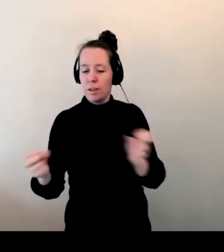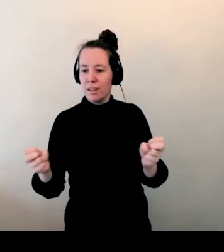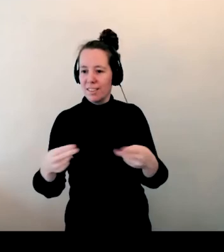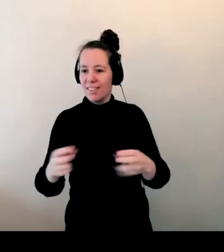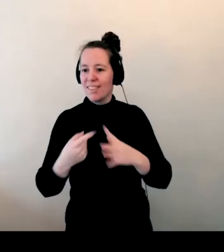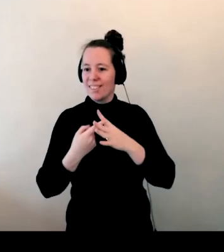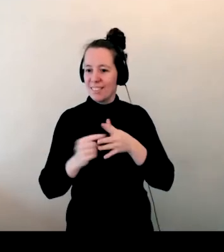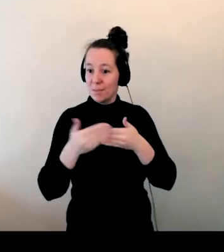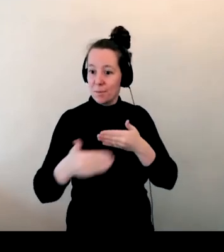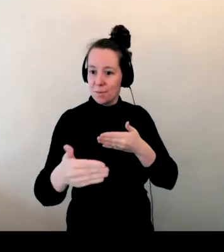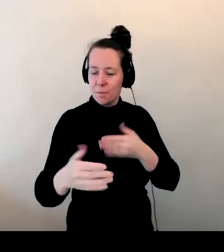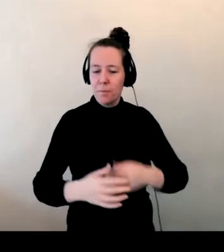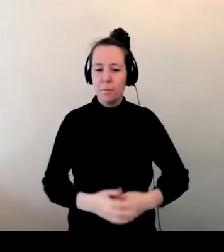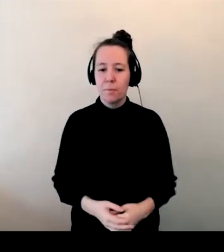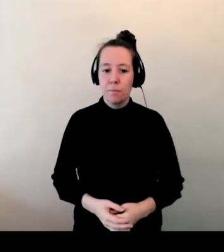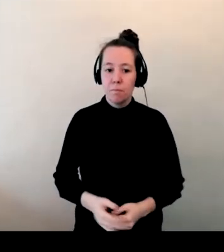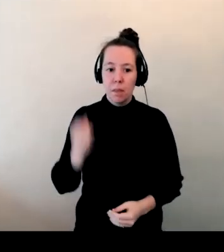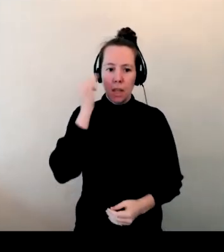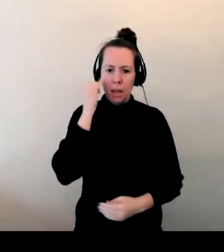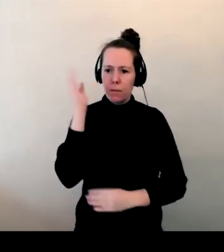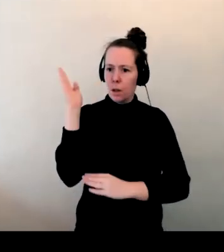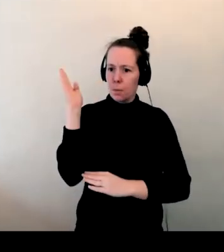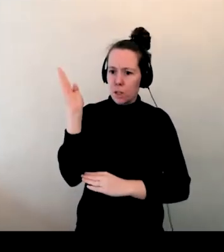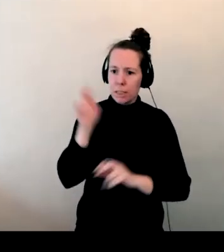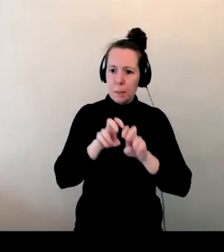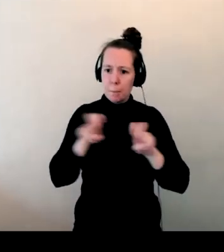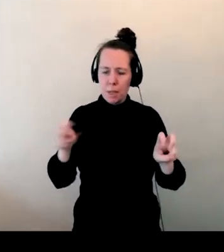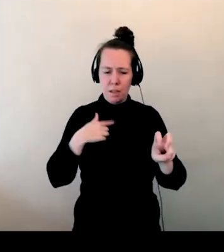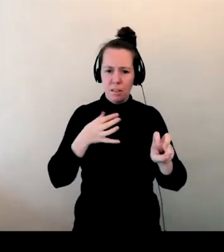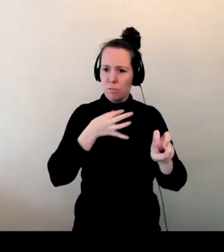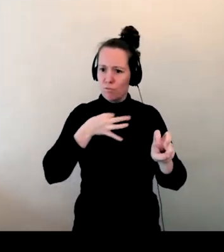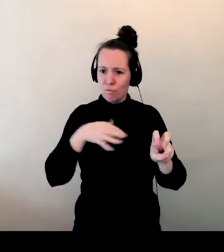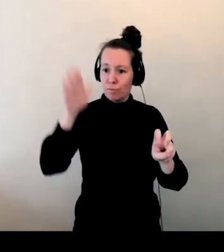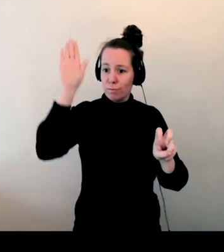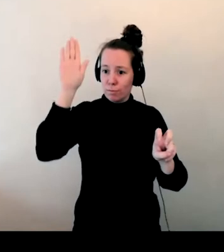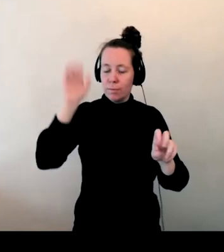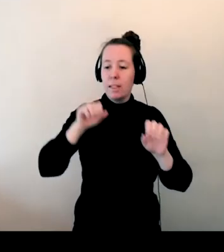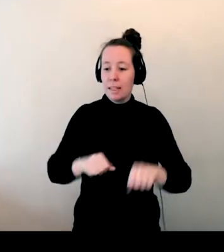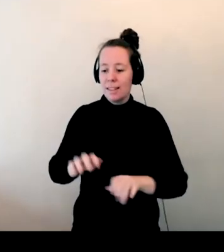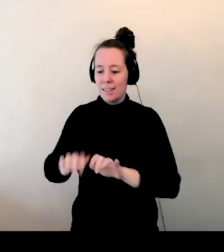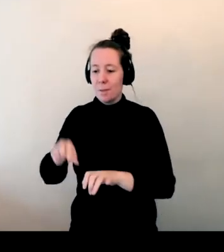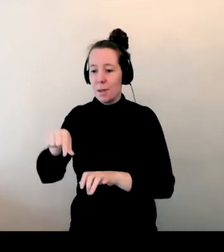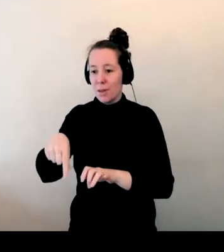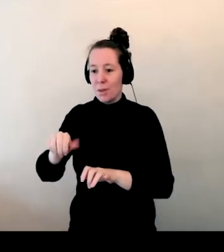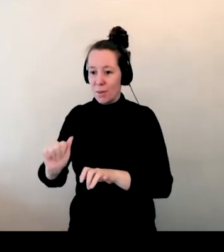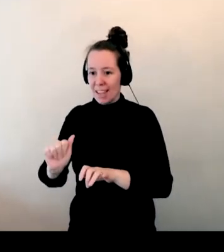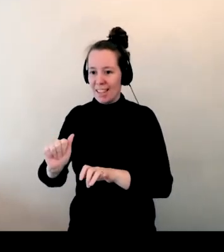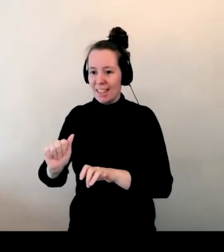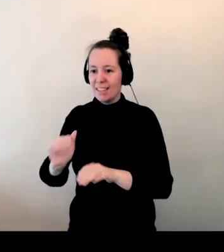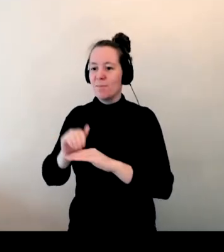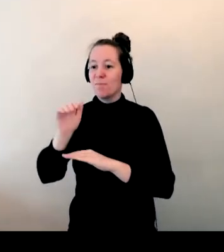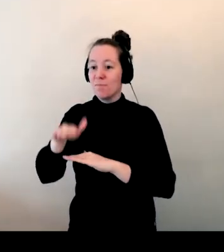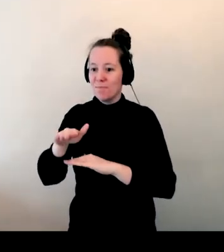the presentation you have any questions for us, please use the Q&A panel found in the bottom menu. Lastly, we would like to